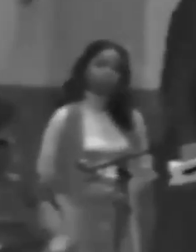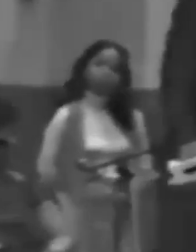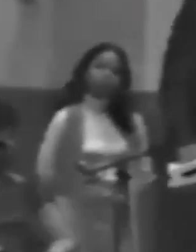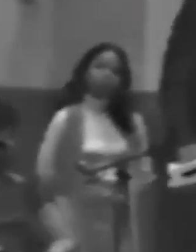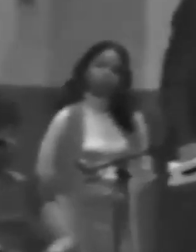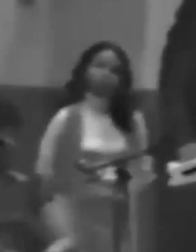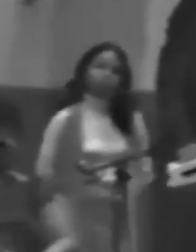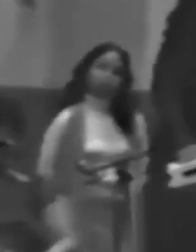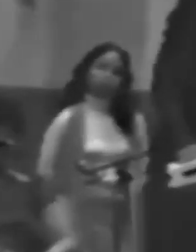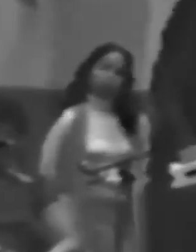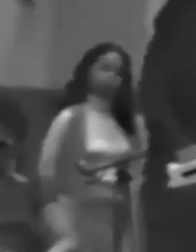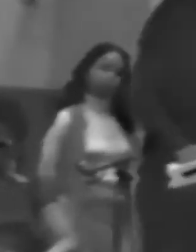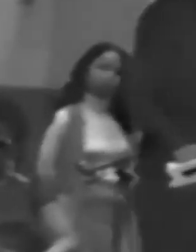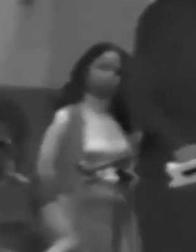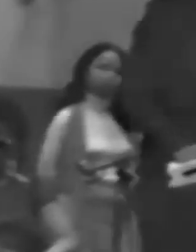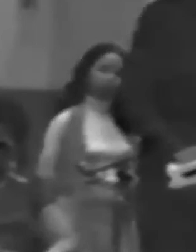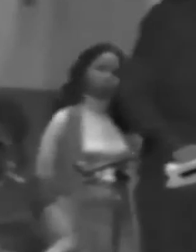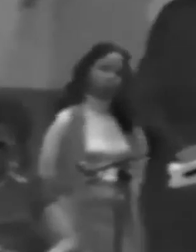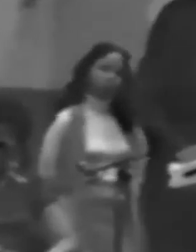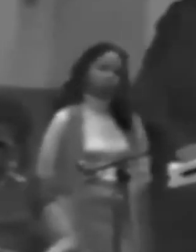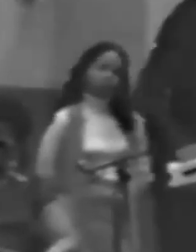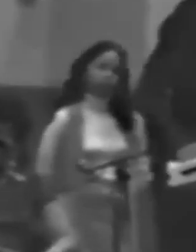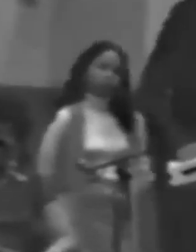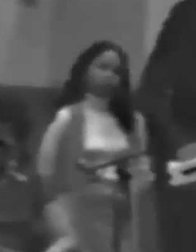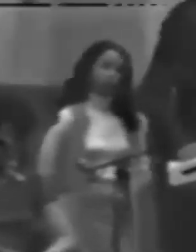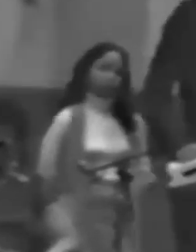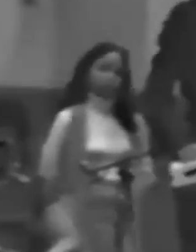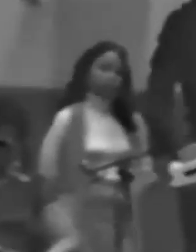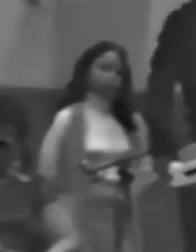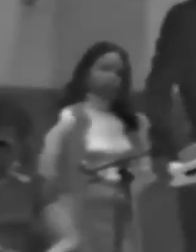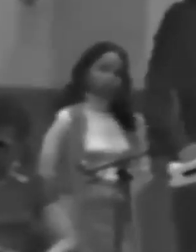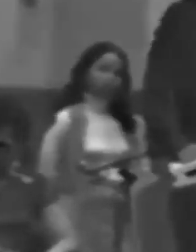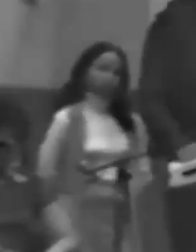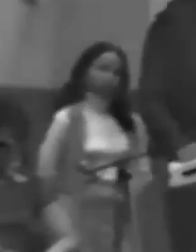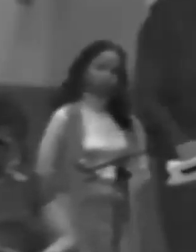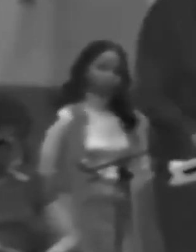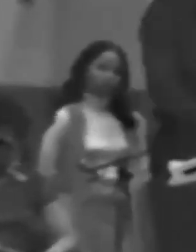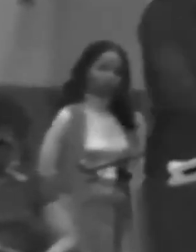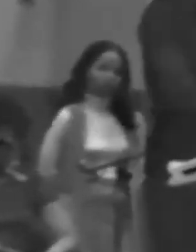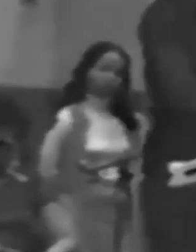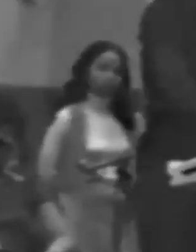recruit ever more people into the ranks of our march.